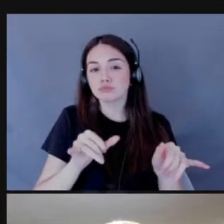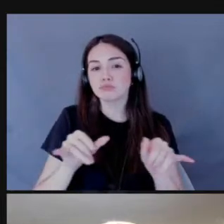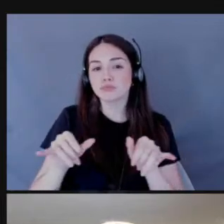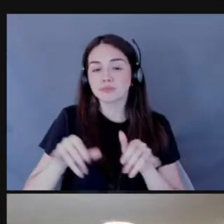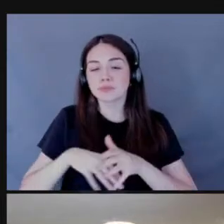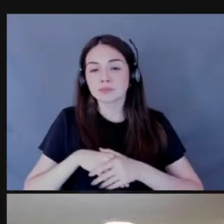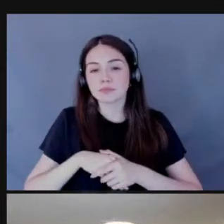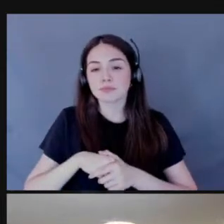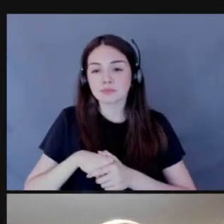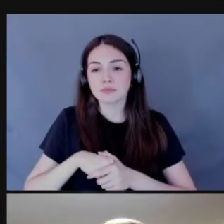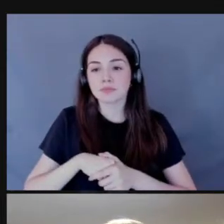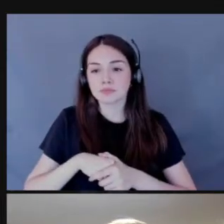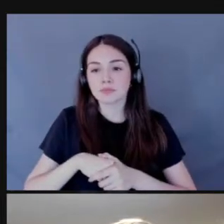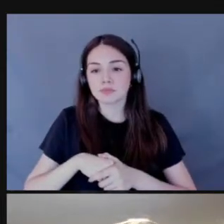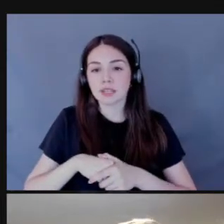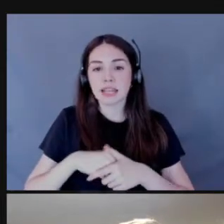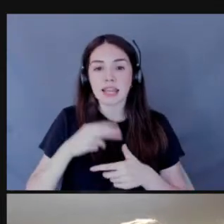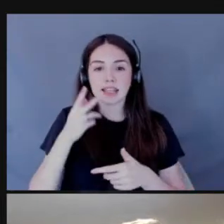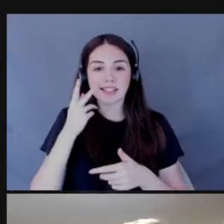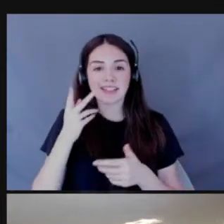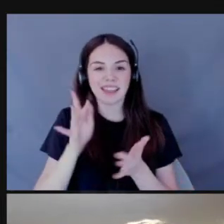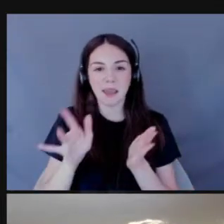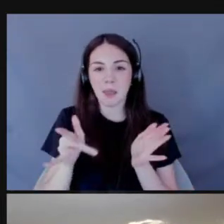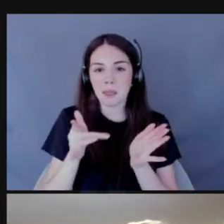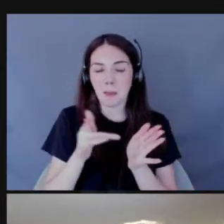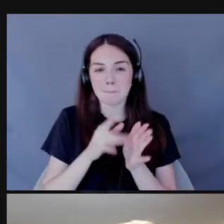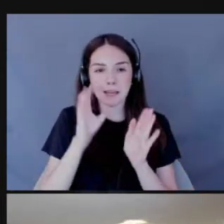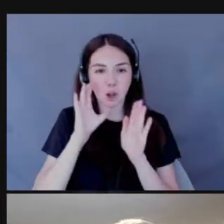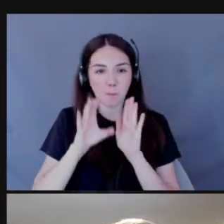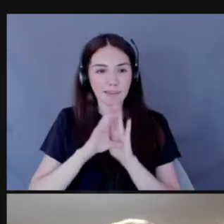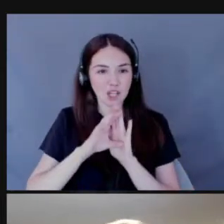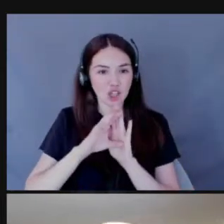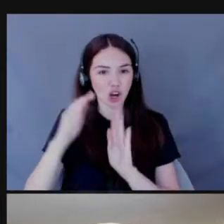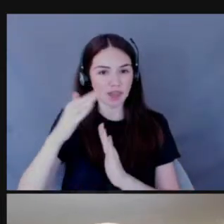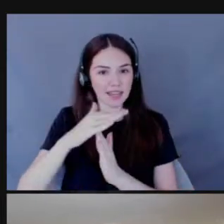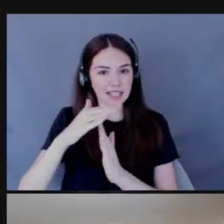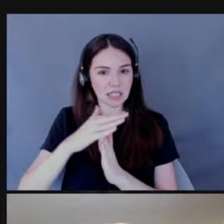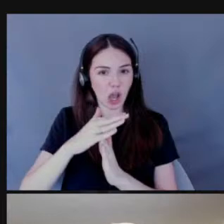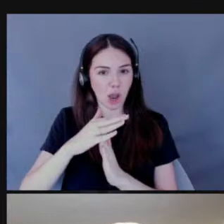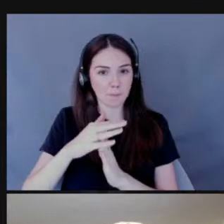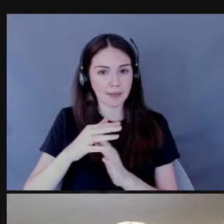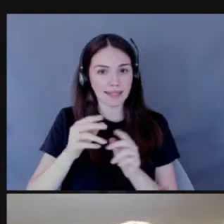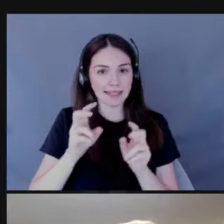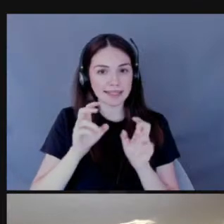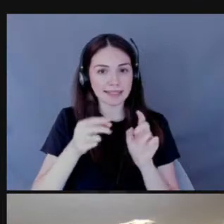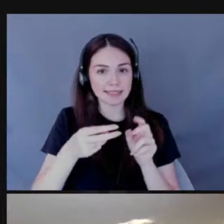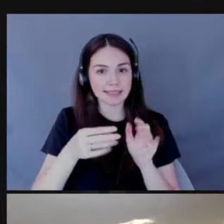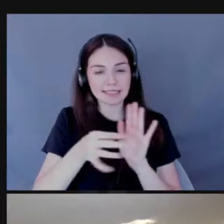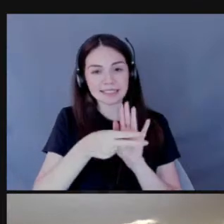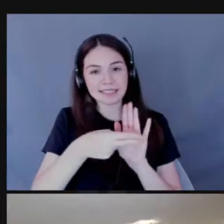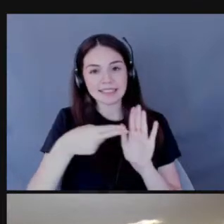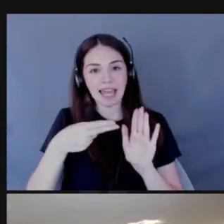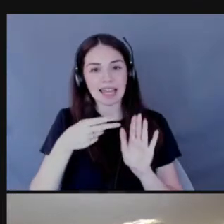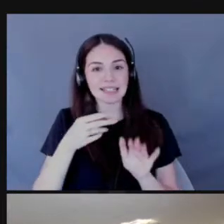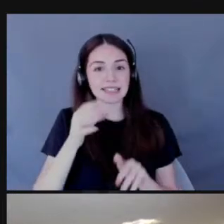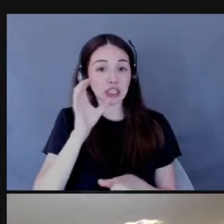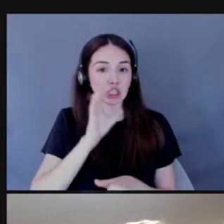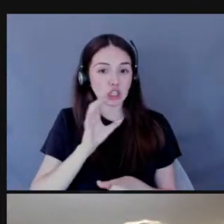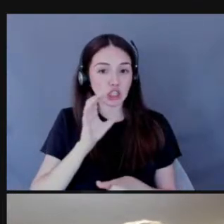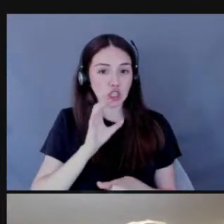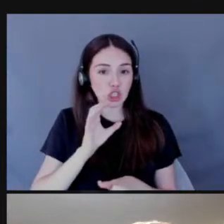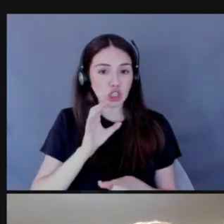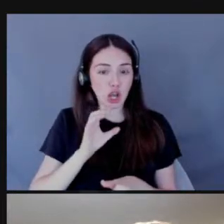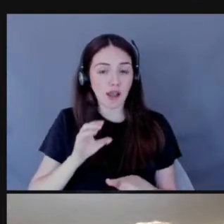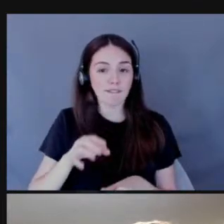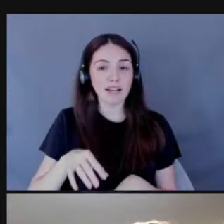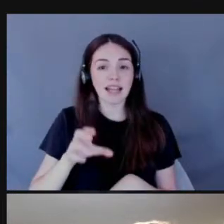you look in the middle of that slide there at the top, In Search Of was a program that Leonard Nimoy from